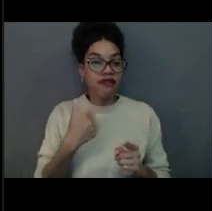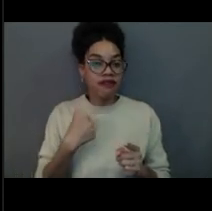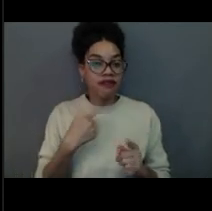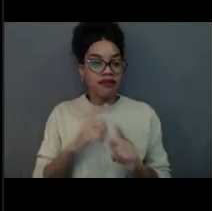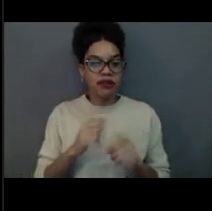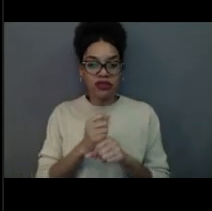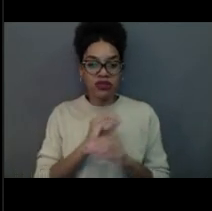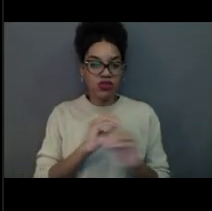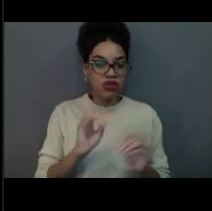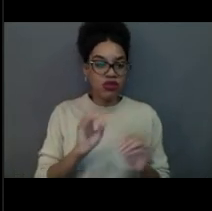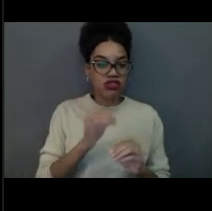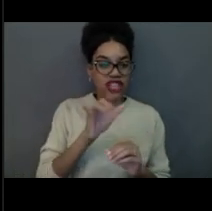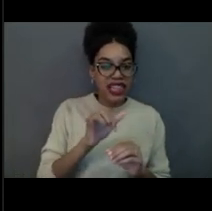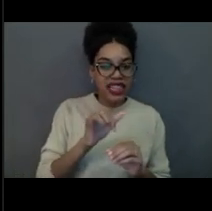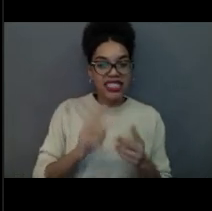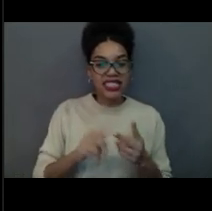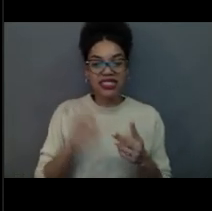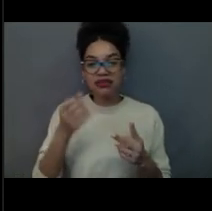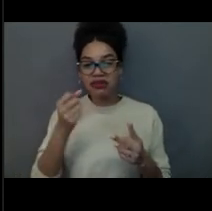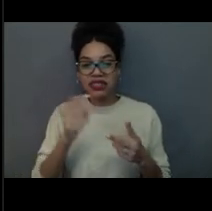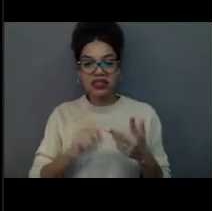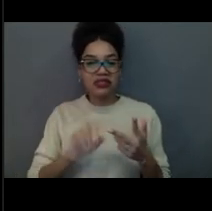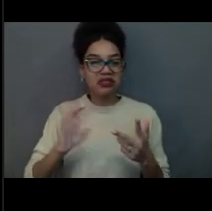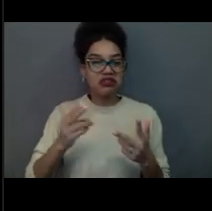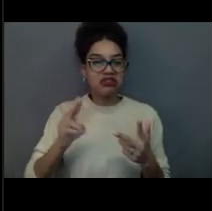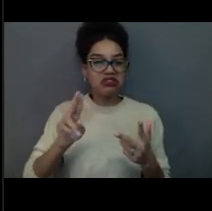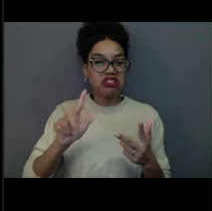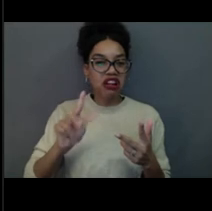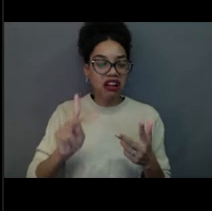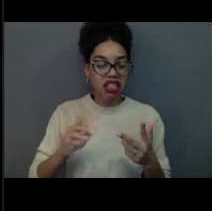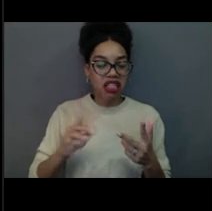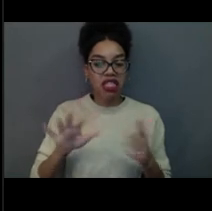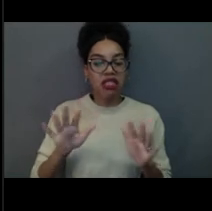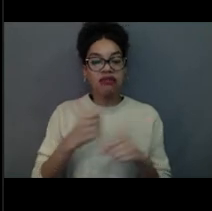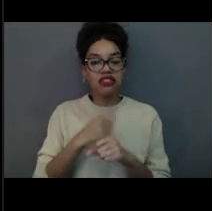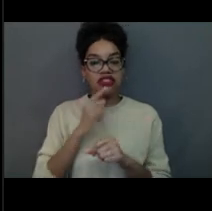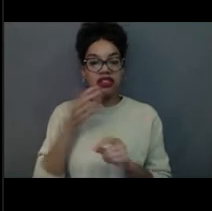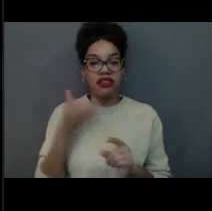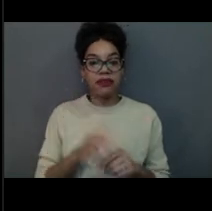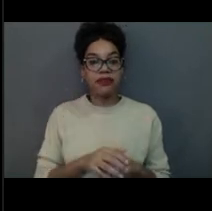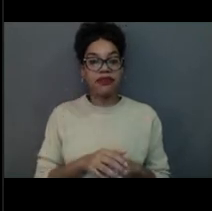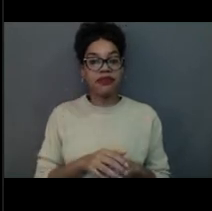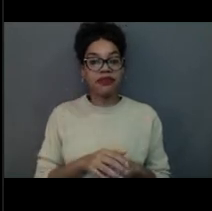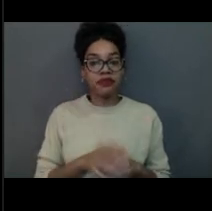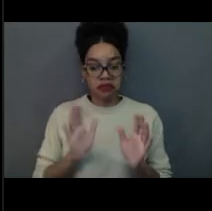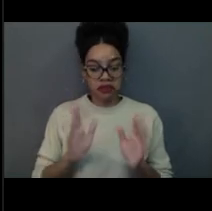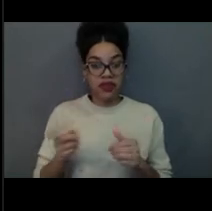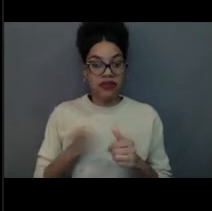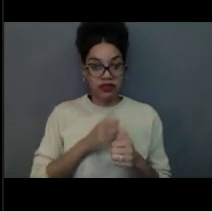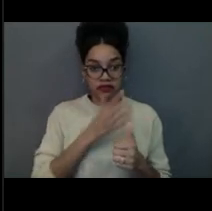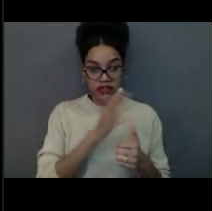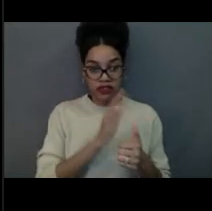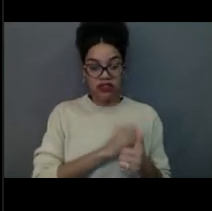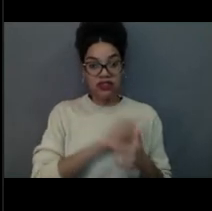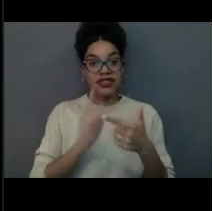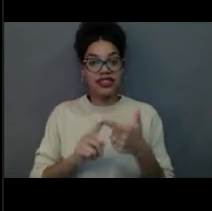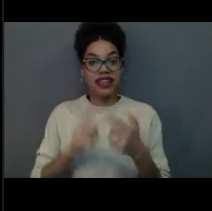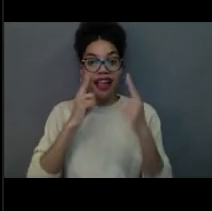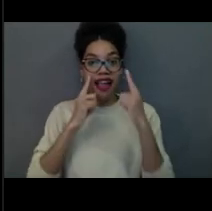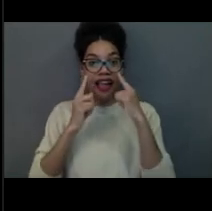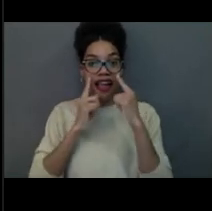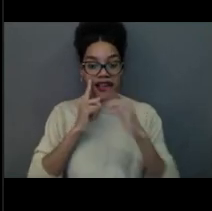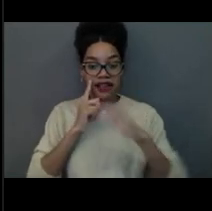that jellied, milky, or chalky flesh. Then I'm going to take a look at the eyes, and the eyes are a great indicator of quality.